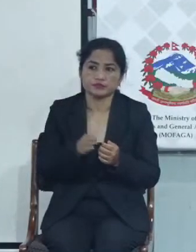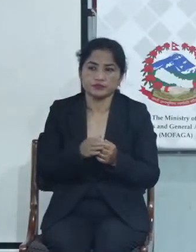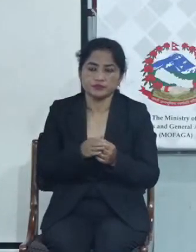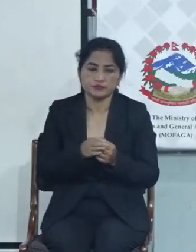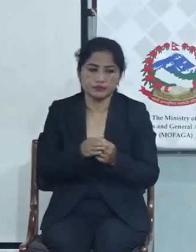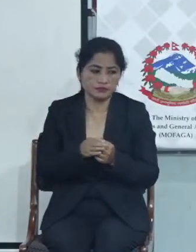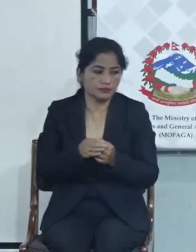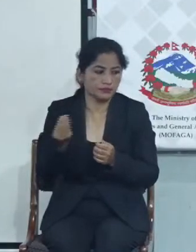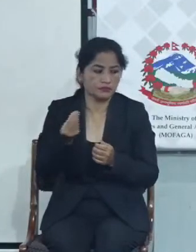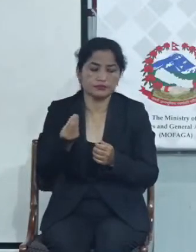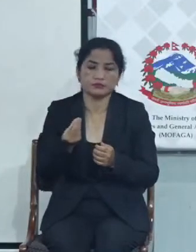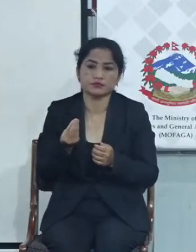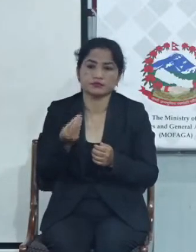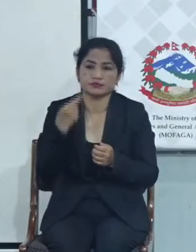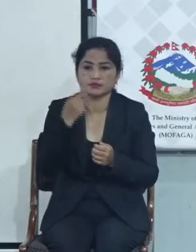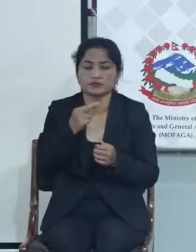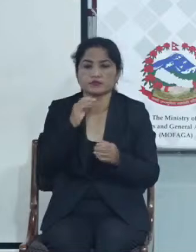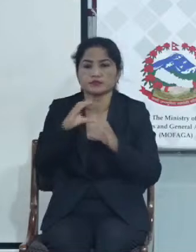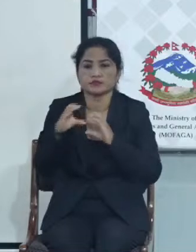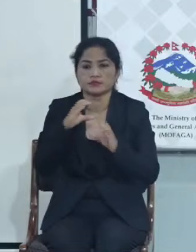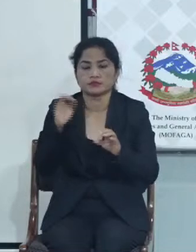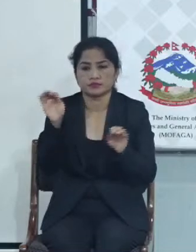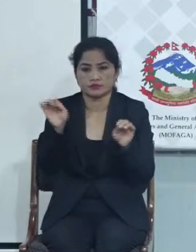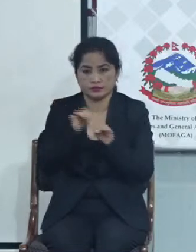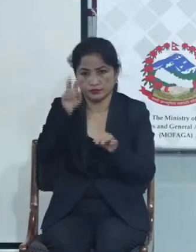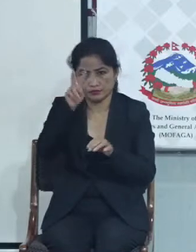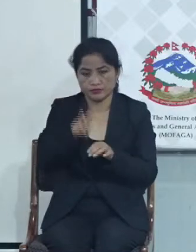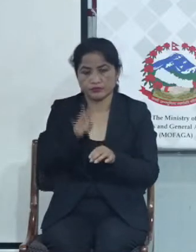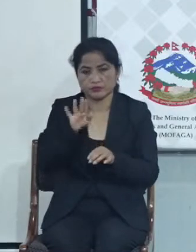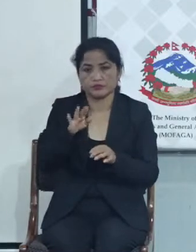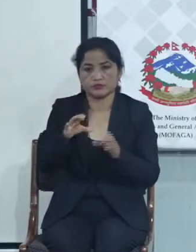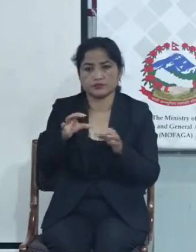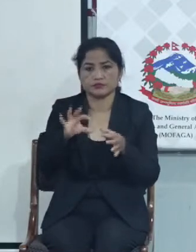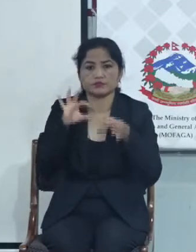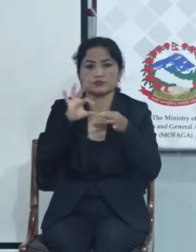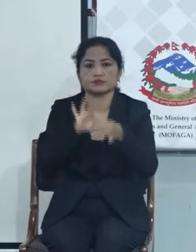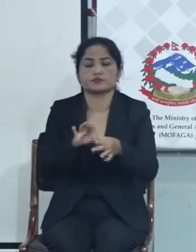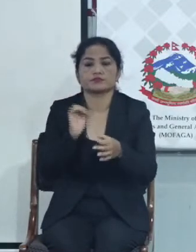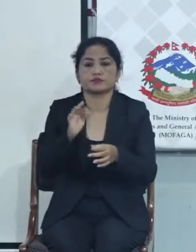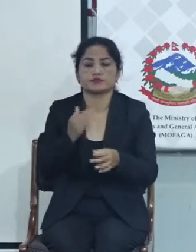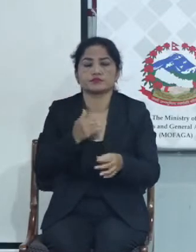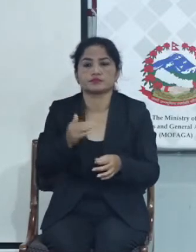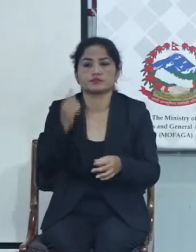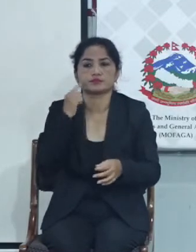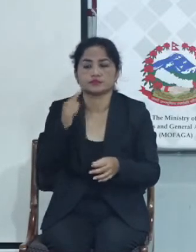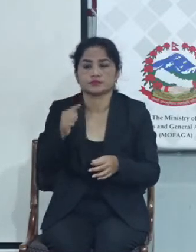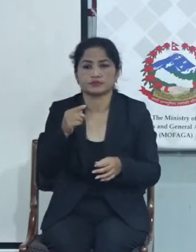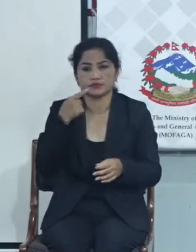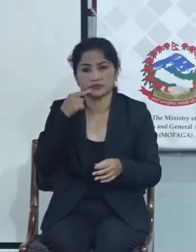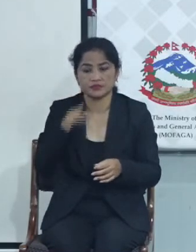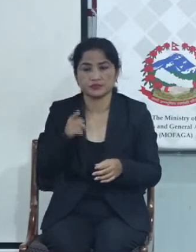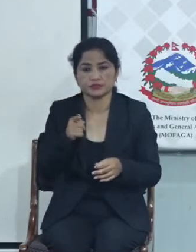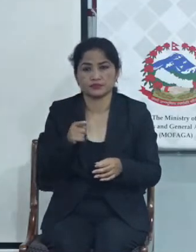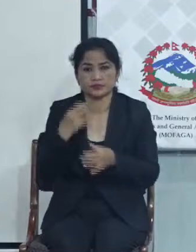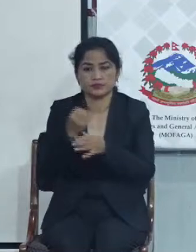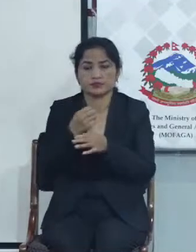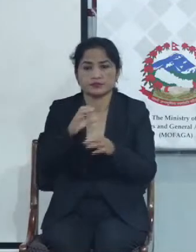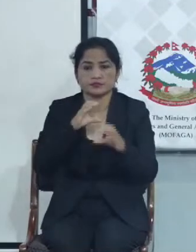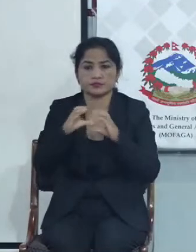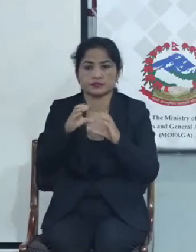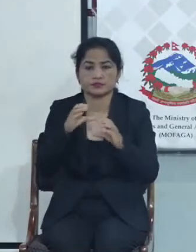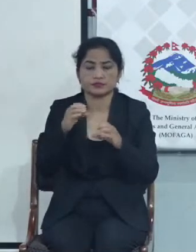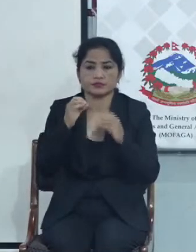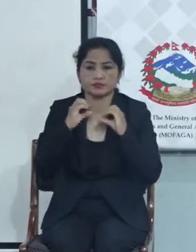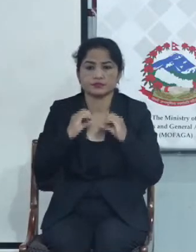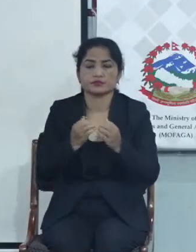things. So in the future, for the crisis communication or the emergency communication, we have to rehabilitate the telecommunication